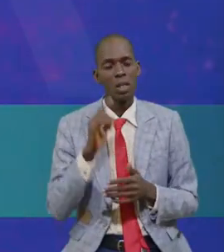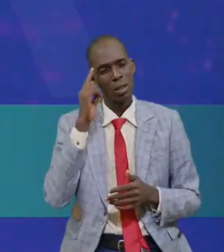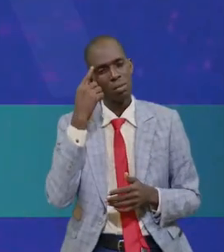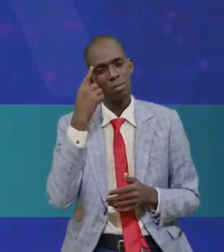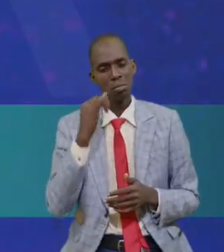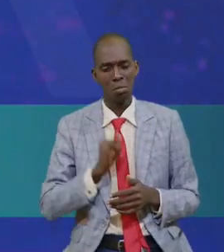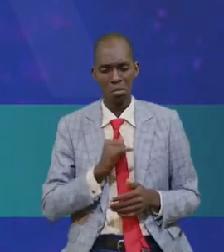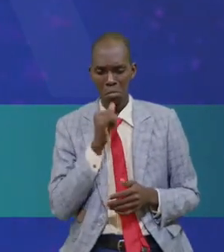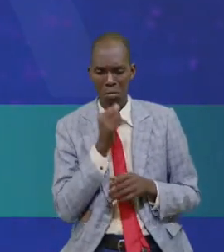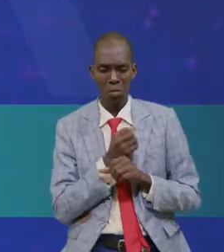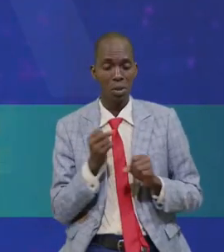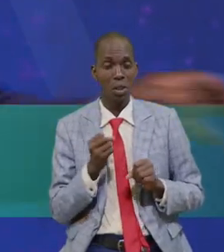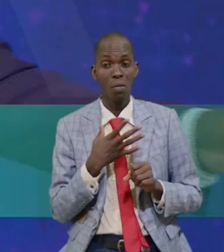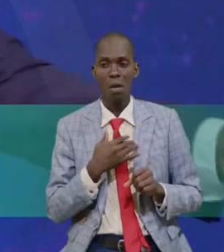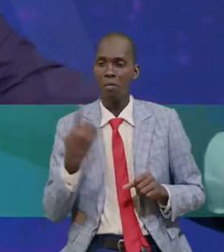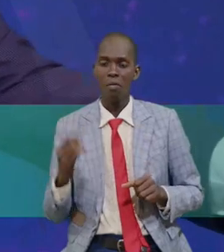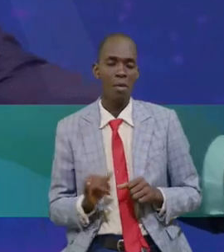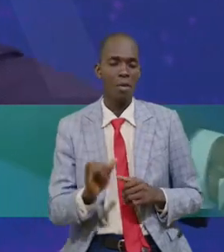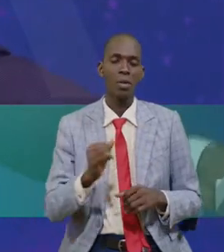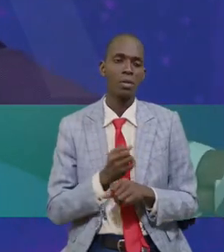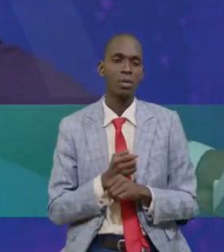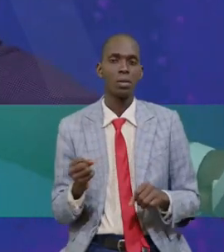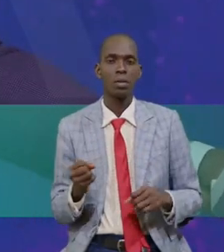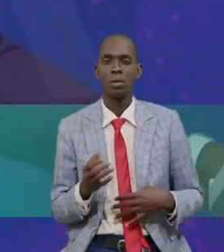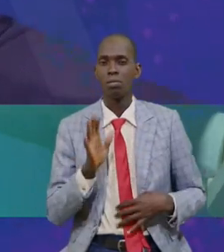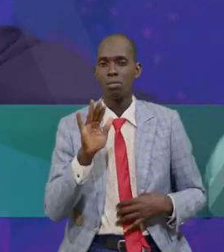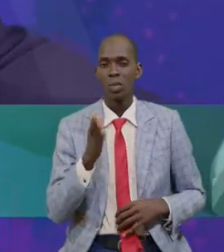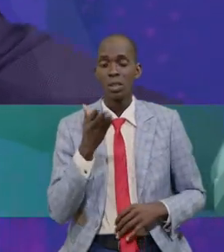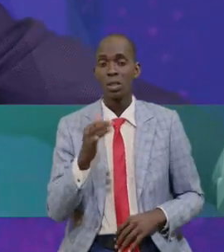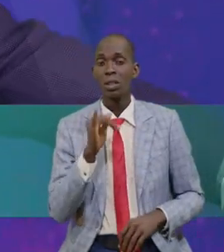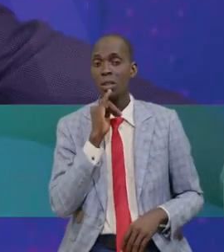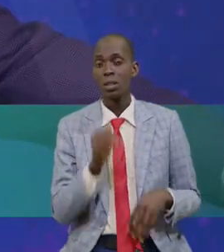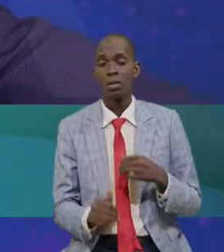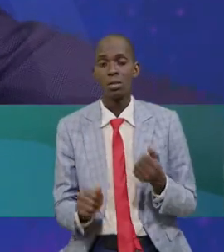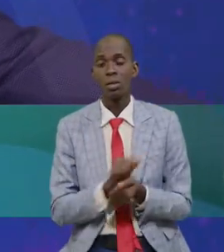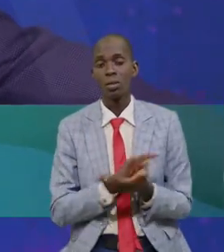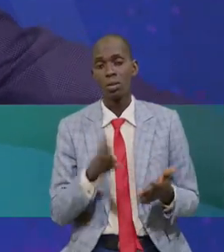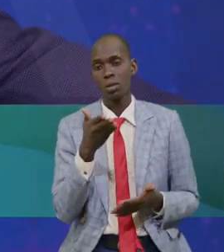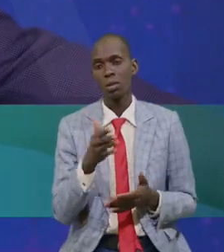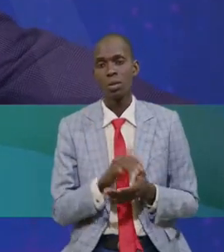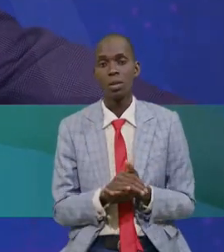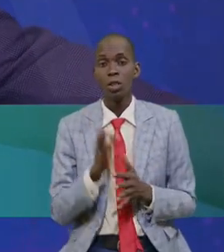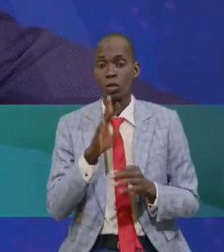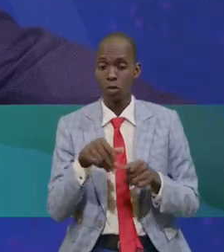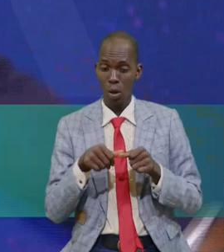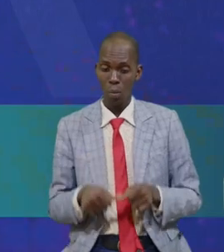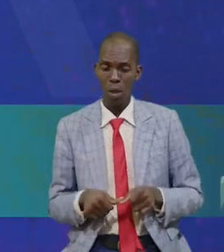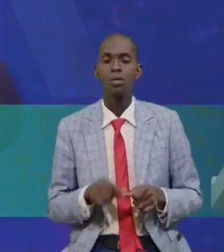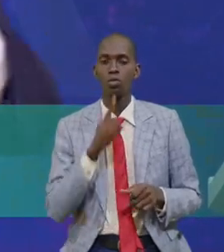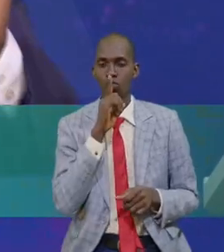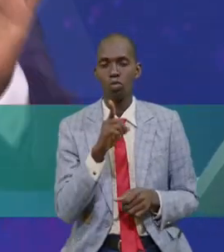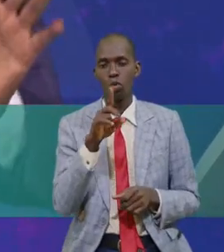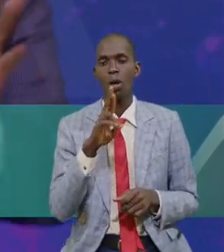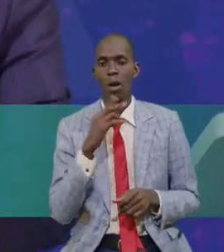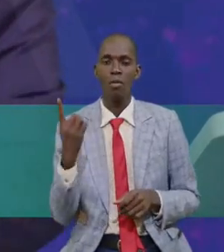saved, I'm forever saved. There's condition there. If you abide, you're saved, forever saved. If